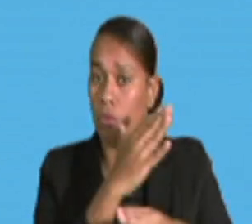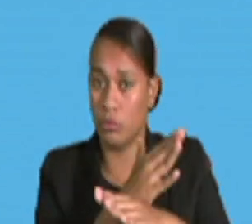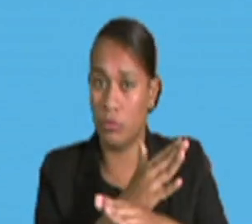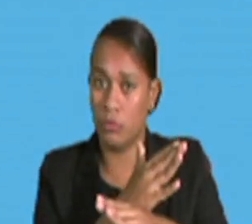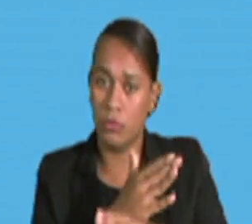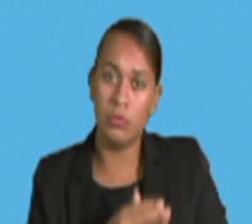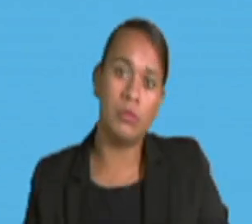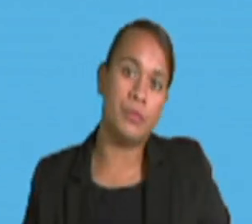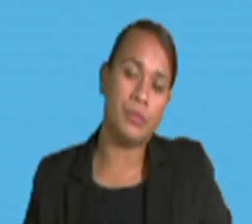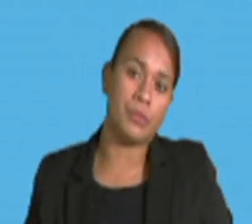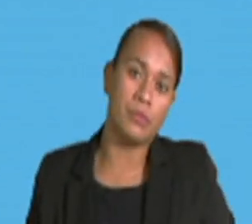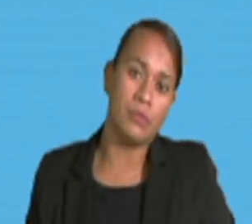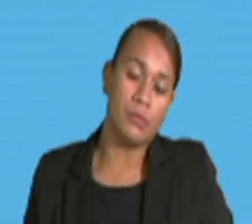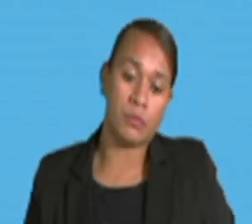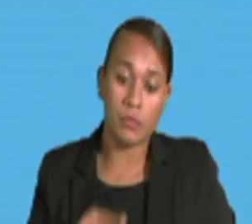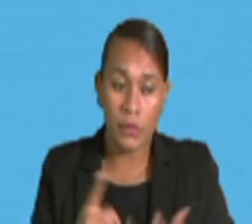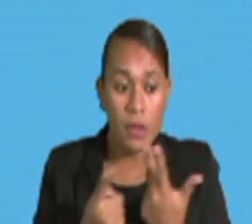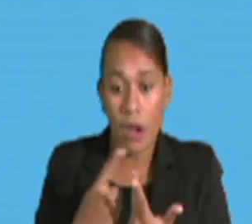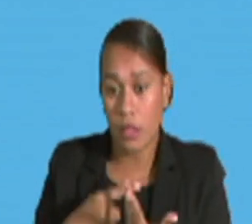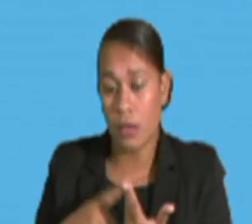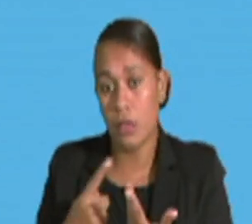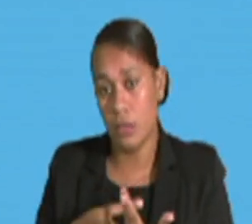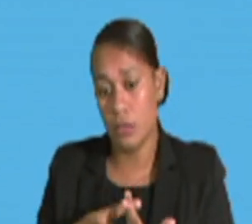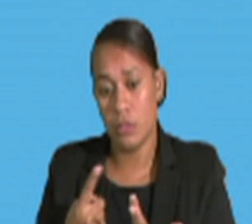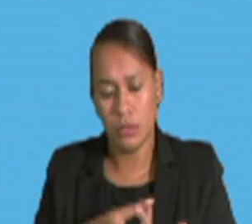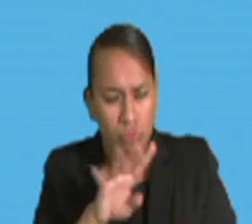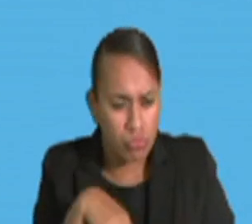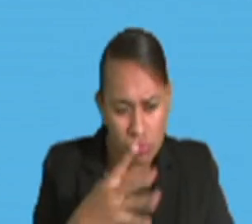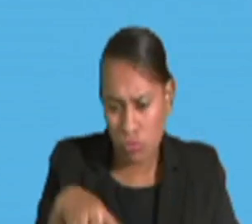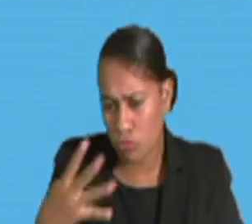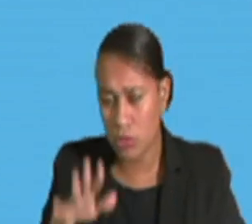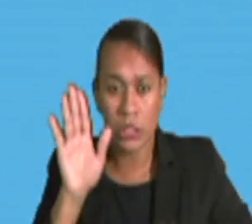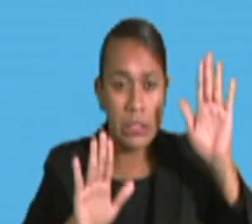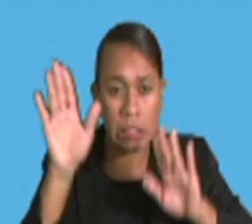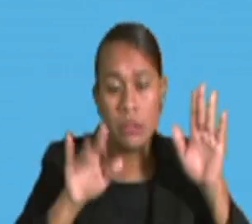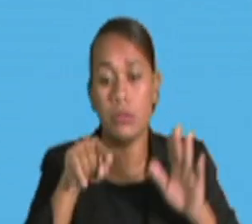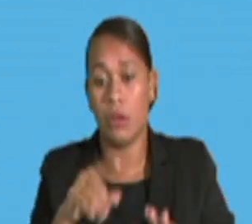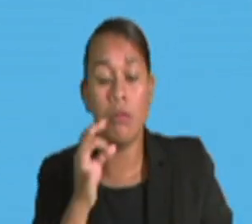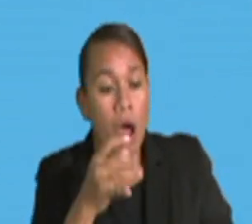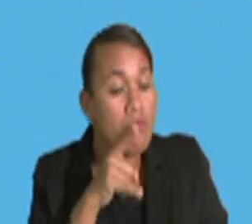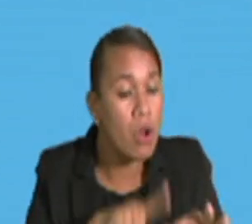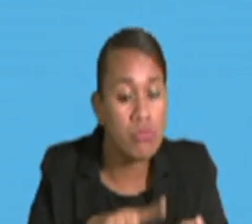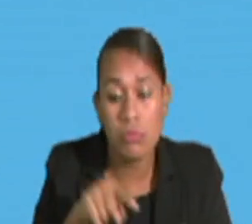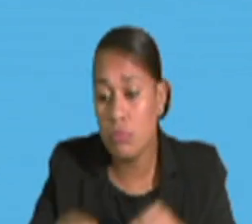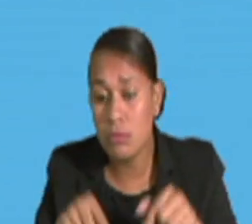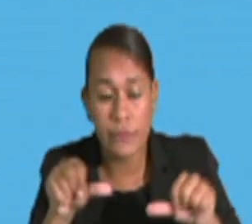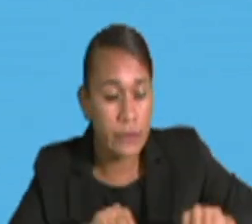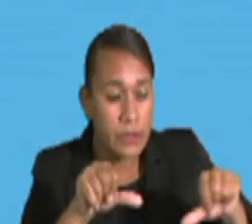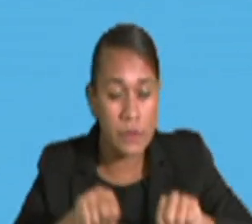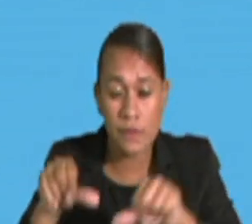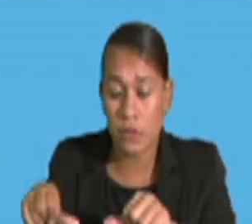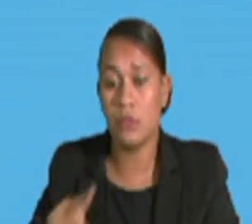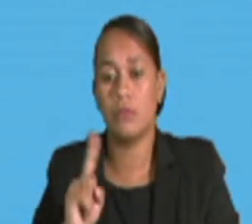that expression of interest failed to meet the stringent requirements we set out. But after a comprehensive